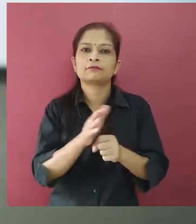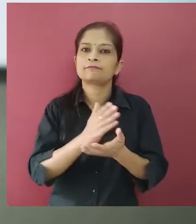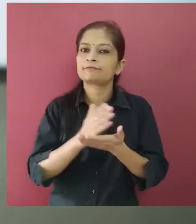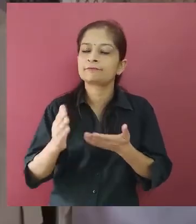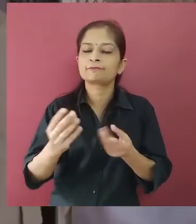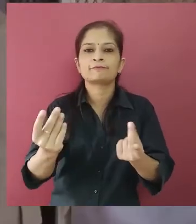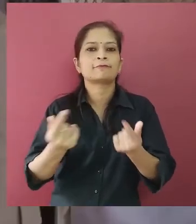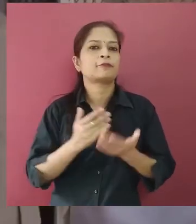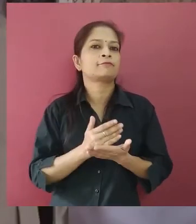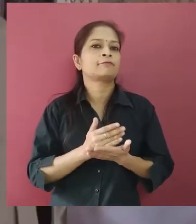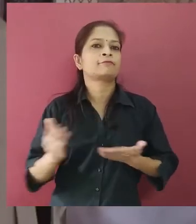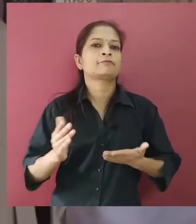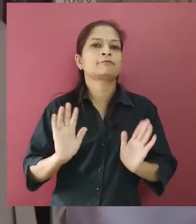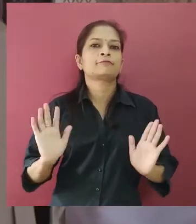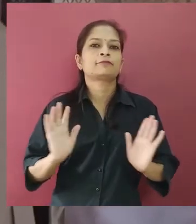as soon as possible.